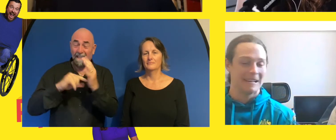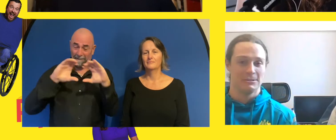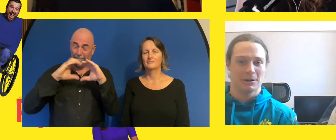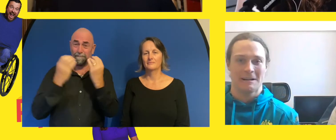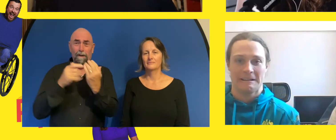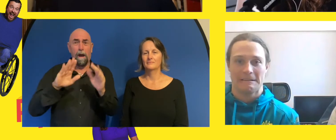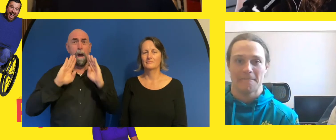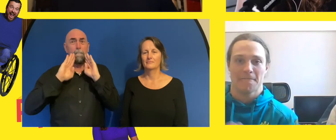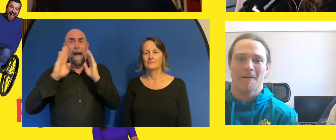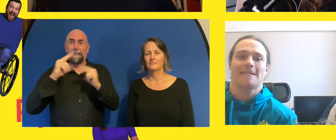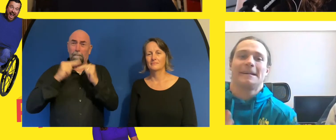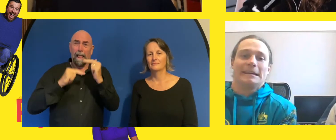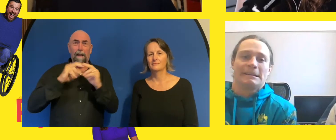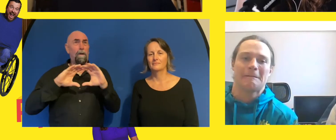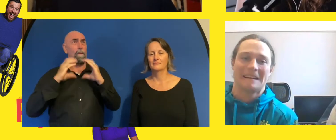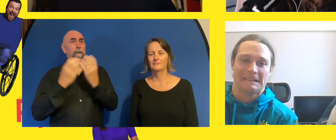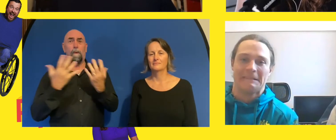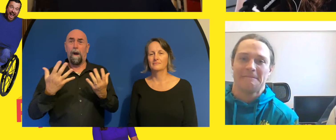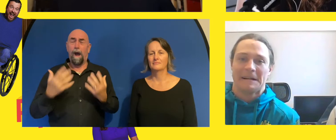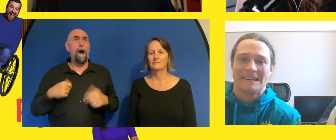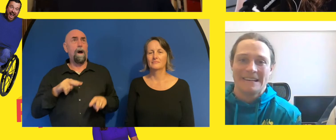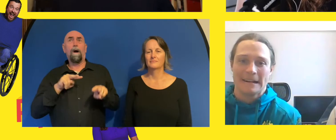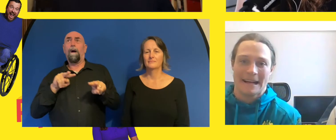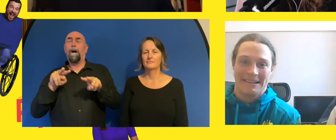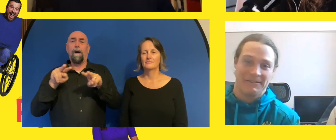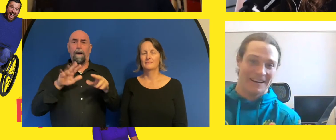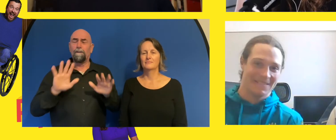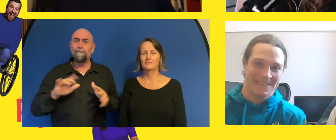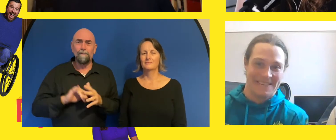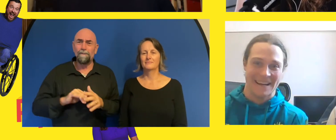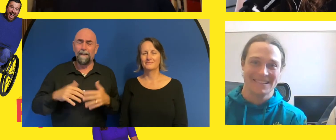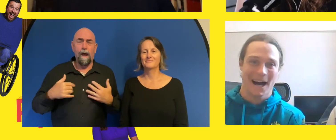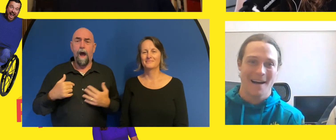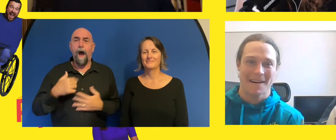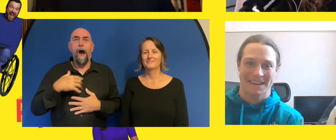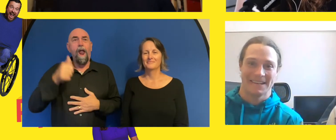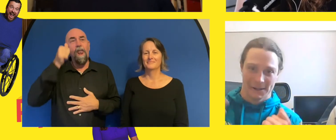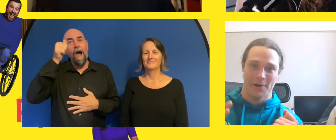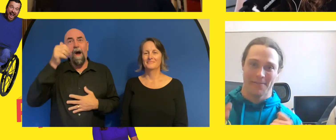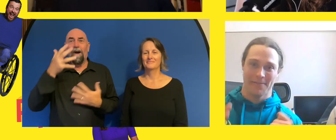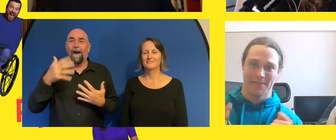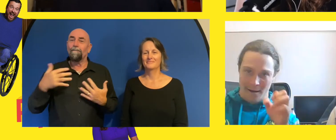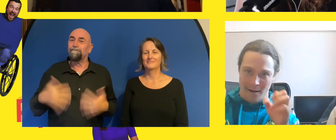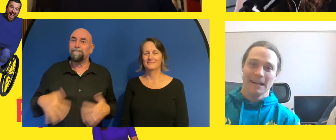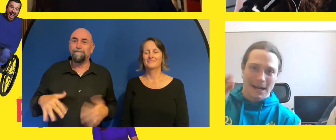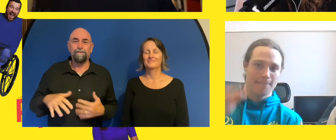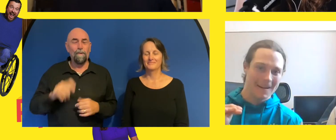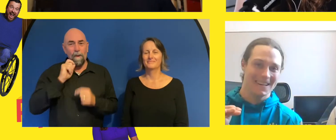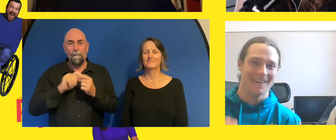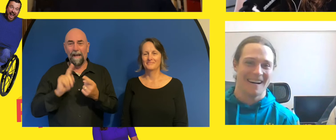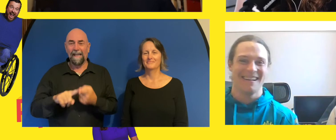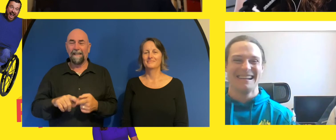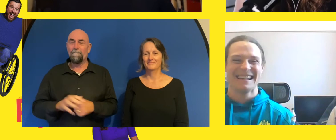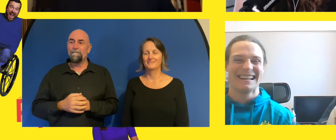enjoy what the experience gives me. And doing it for the second time, I think the nerves are a